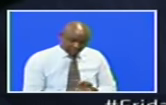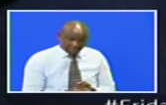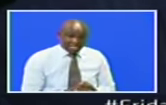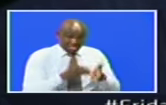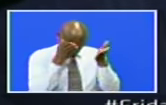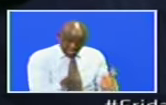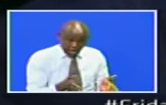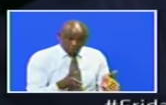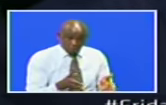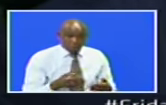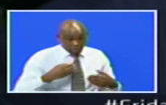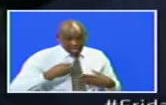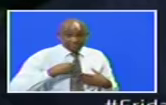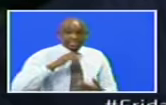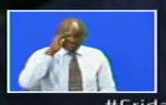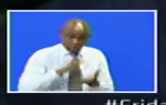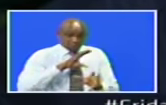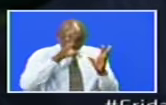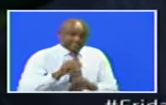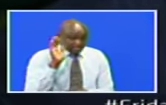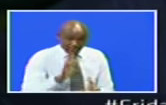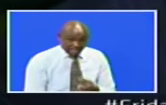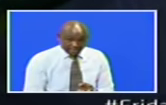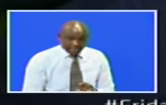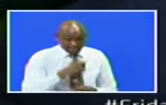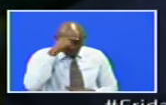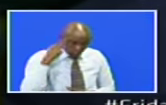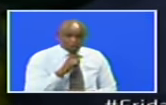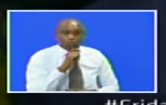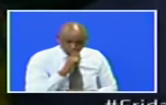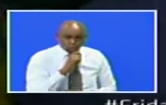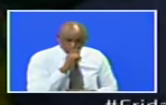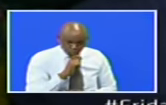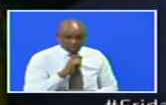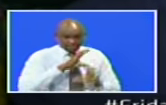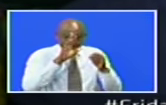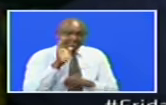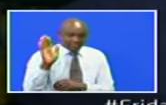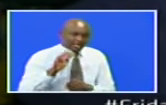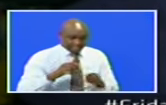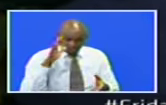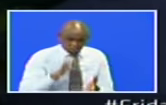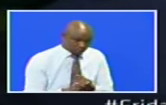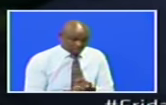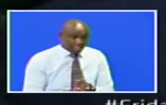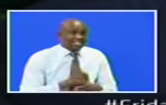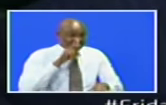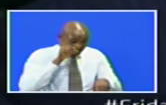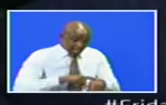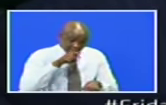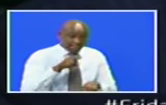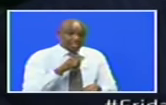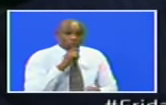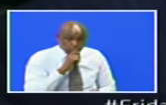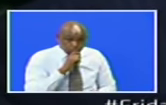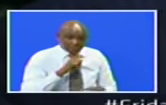Nowadays, we have reduced their budget because of Alco-Blow. Since that